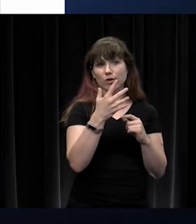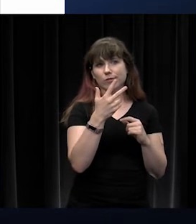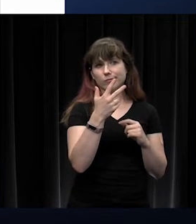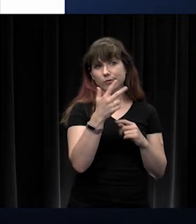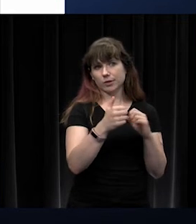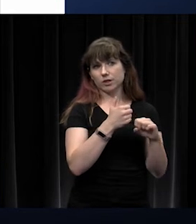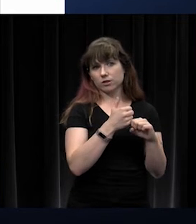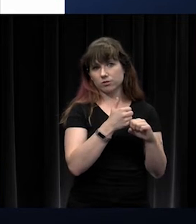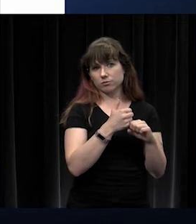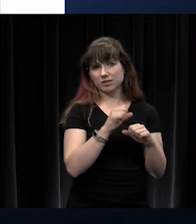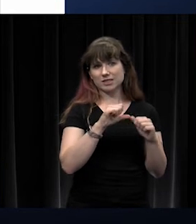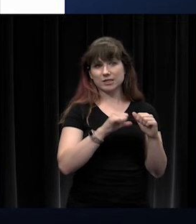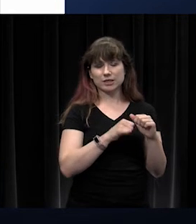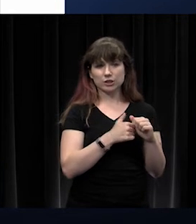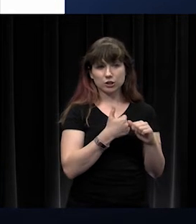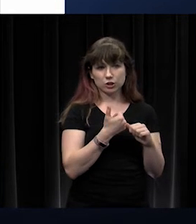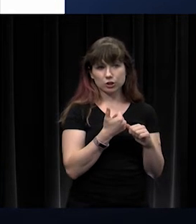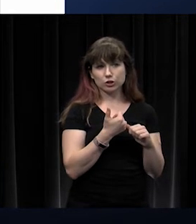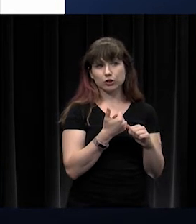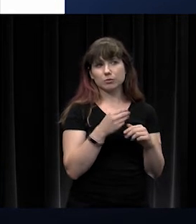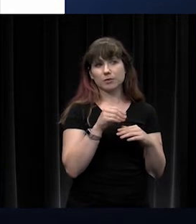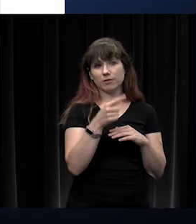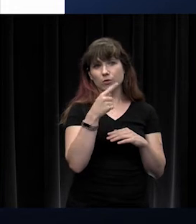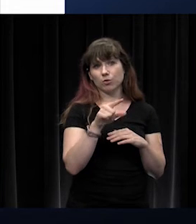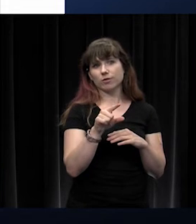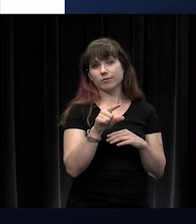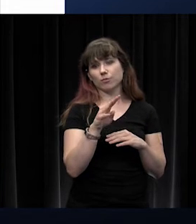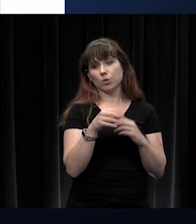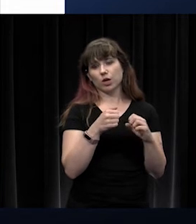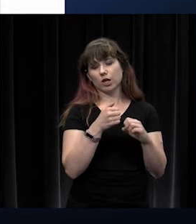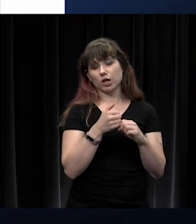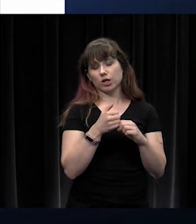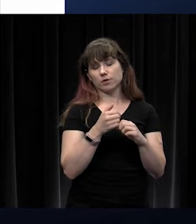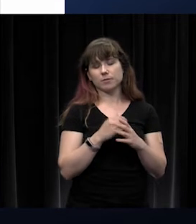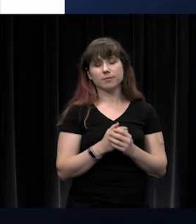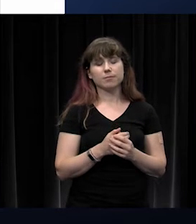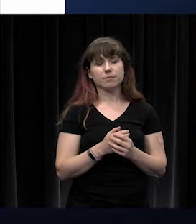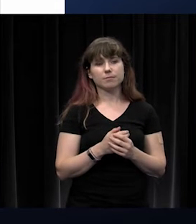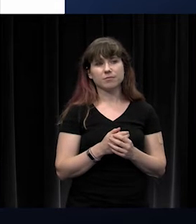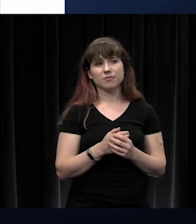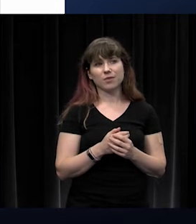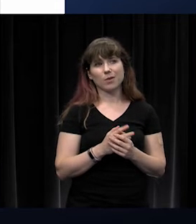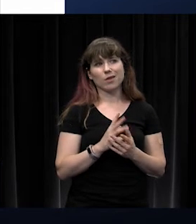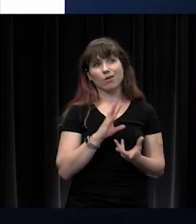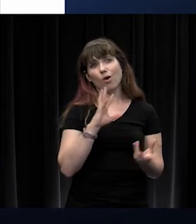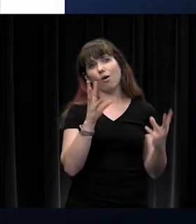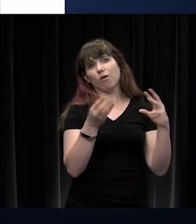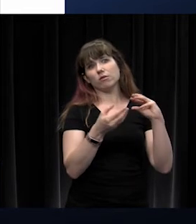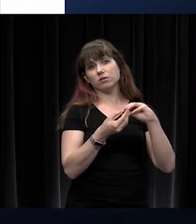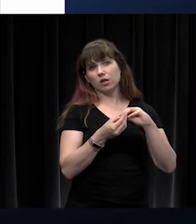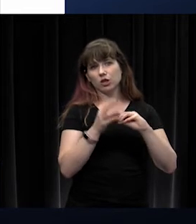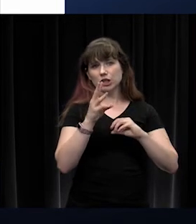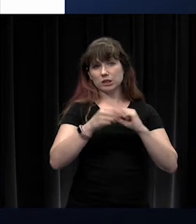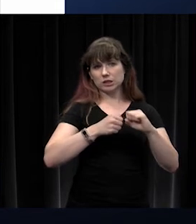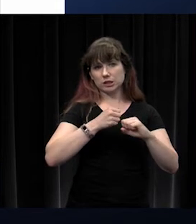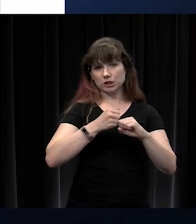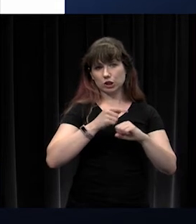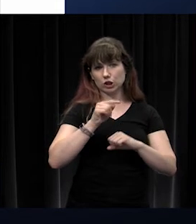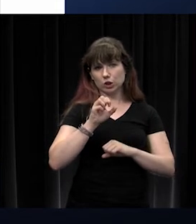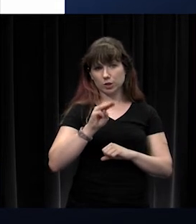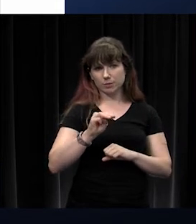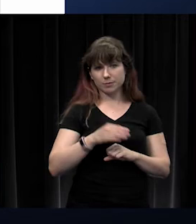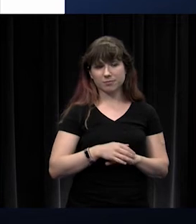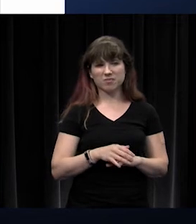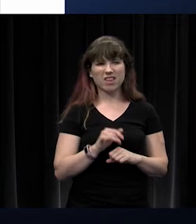each $5 million over a 4-year period. In total with this financing, it's a 6-year term. The rate, the estimated rate